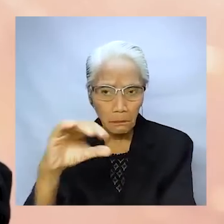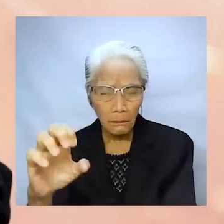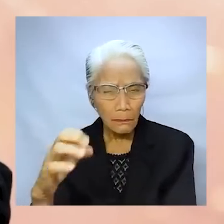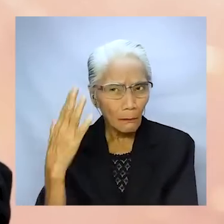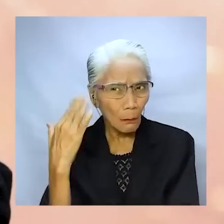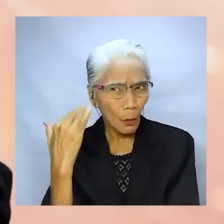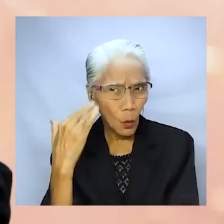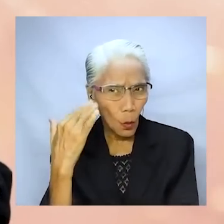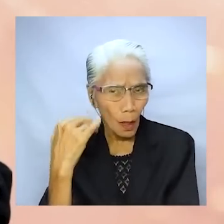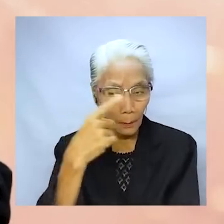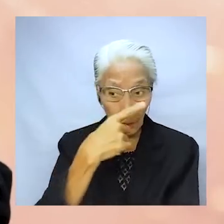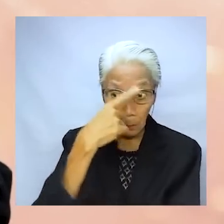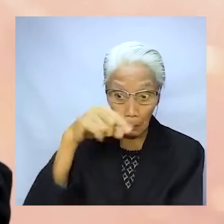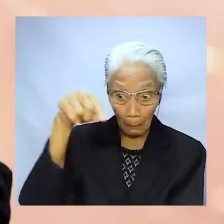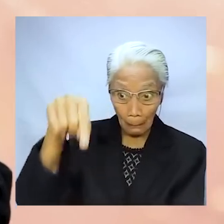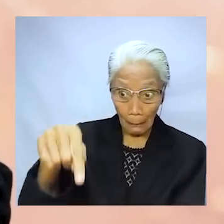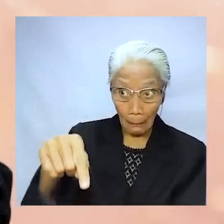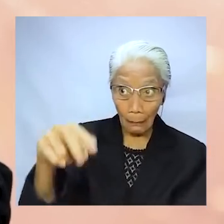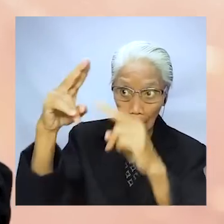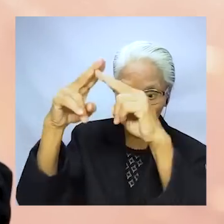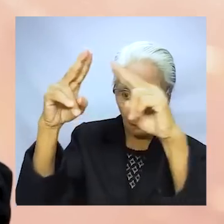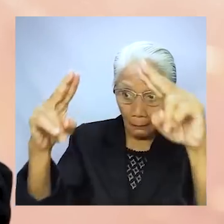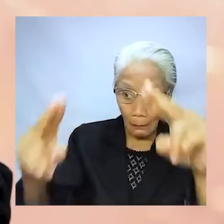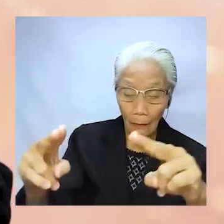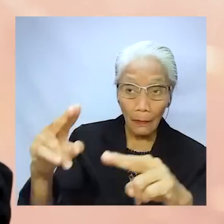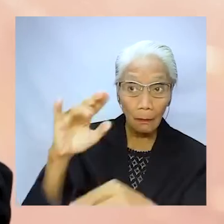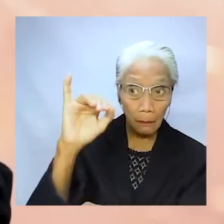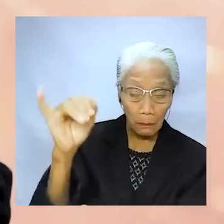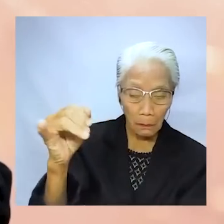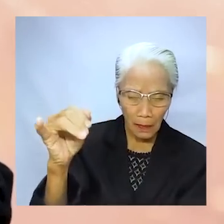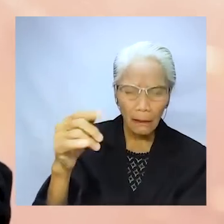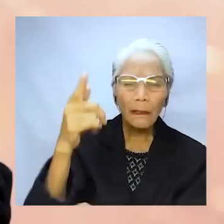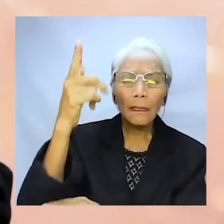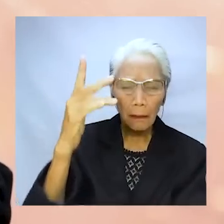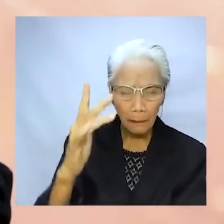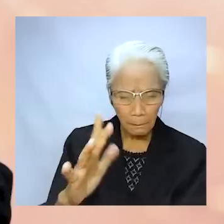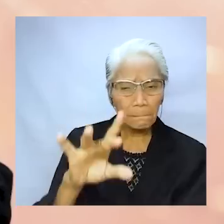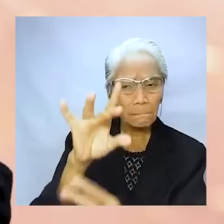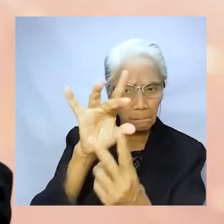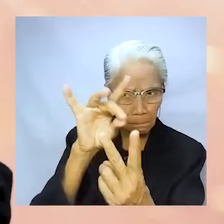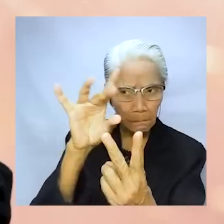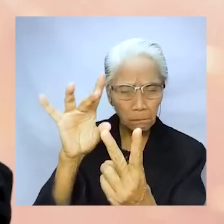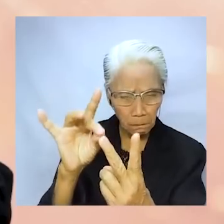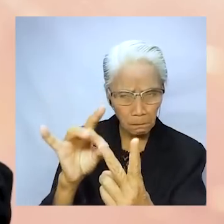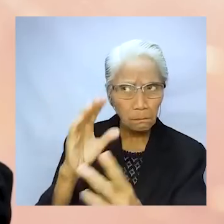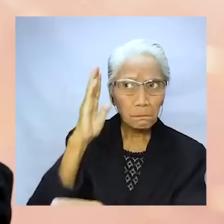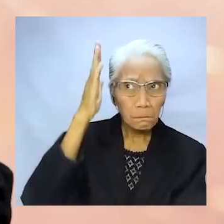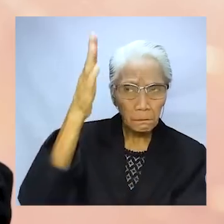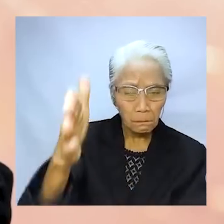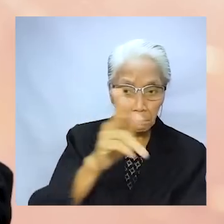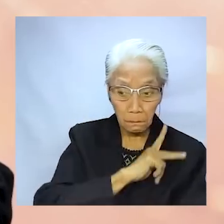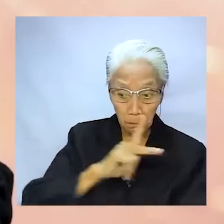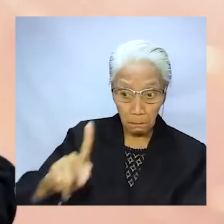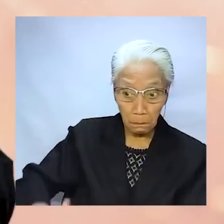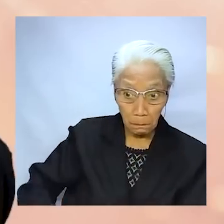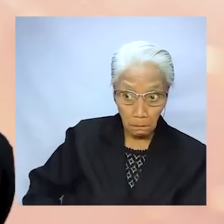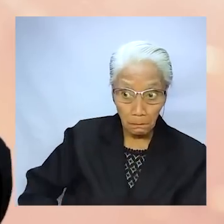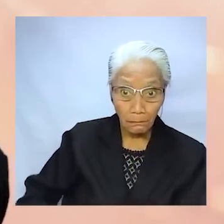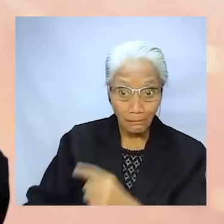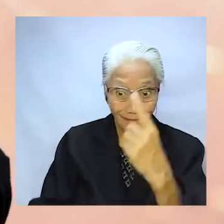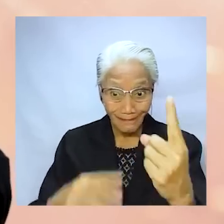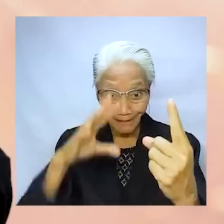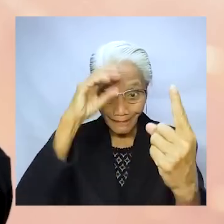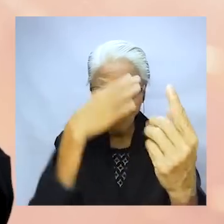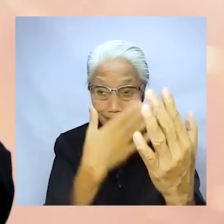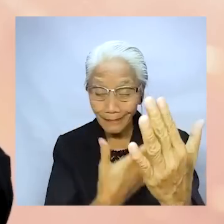the house of Jesse, God has chosen a future king. One of the sons of Jesse was chosen